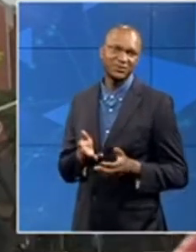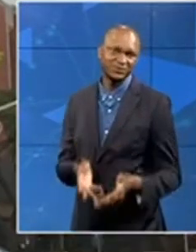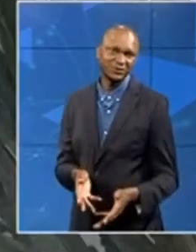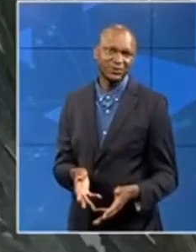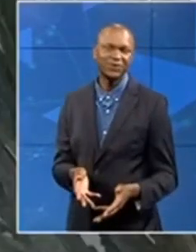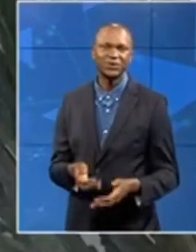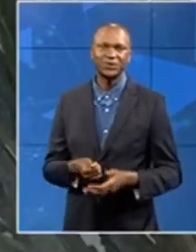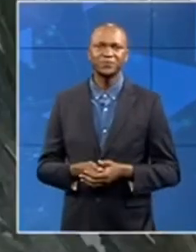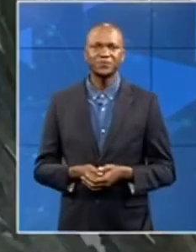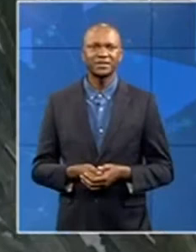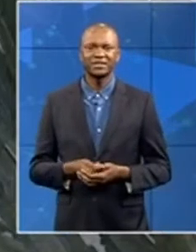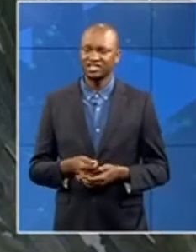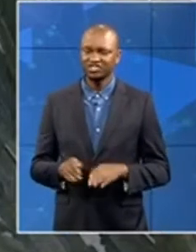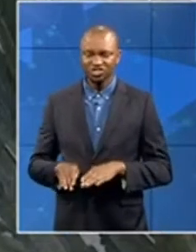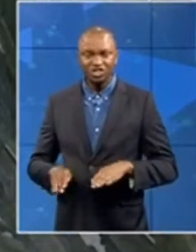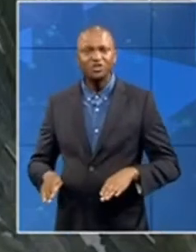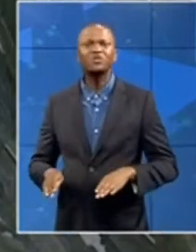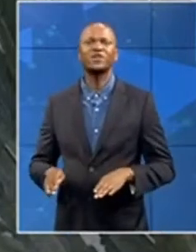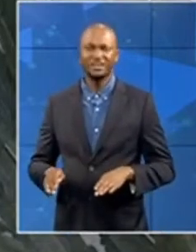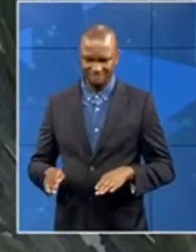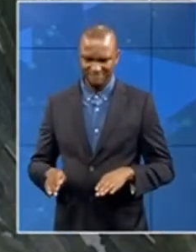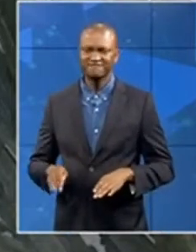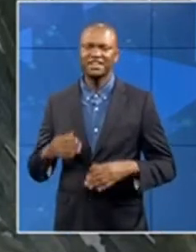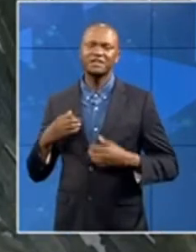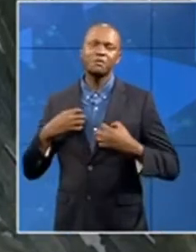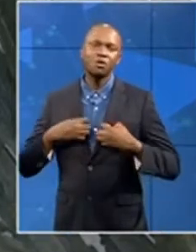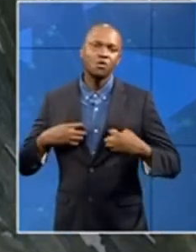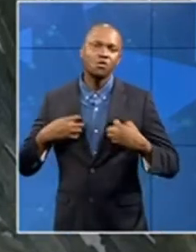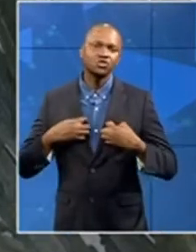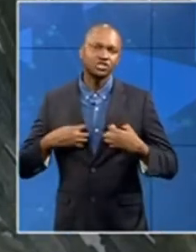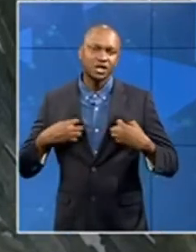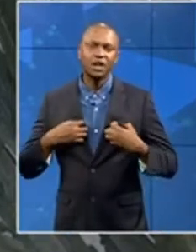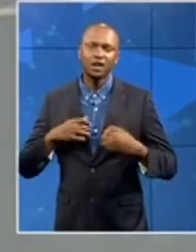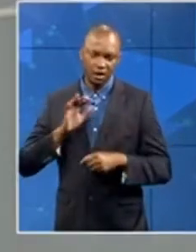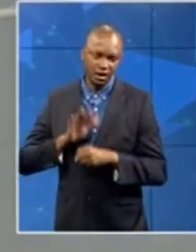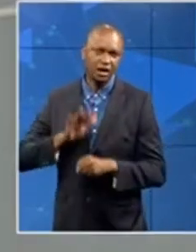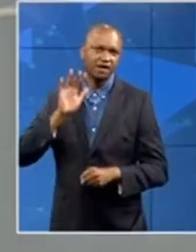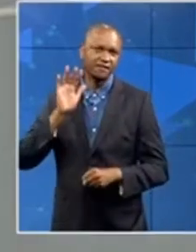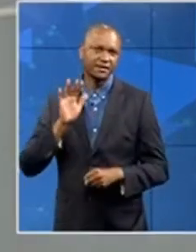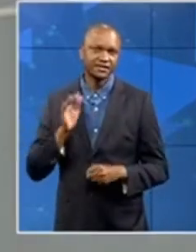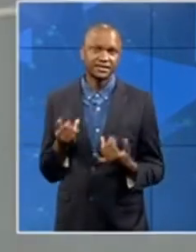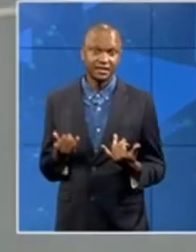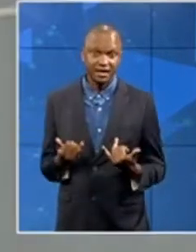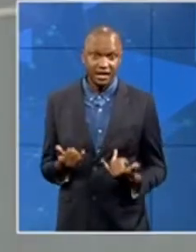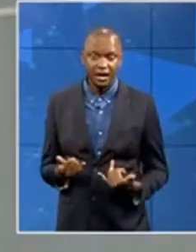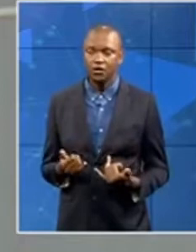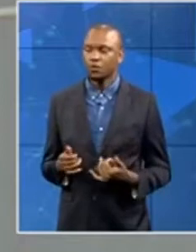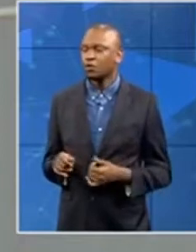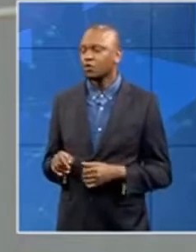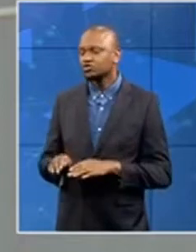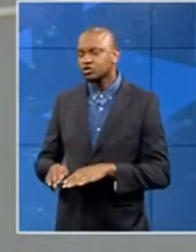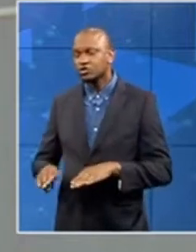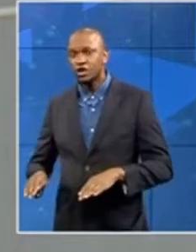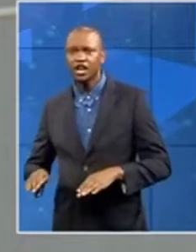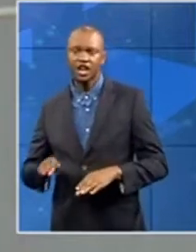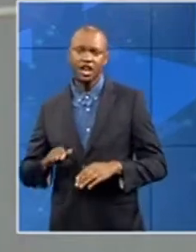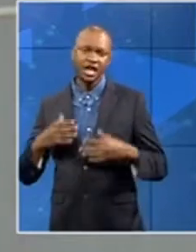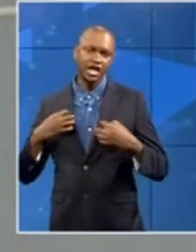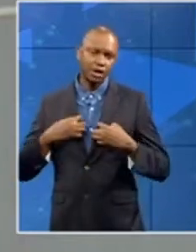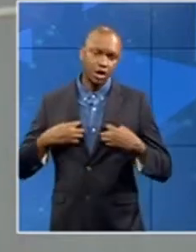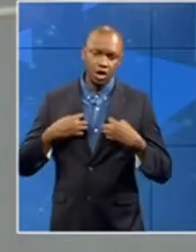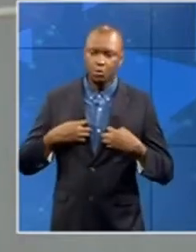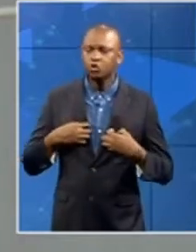engcondweni kubashiya balimele kakhulu nasemoyeni. Kanzi bona labo labahlukumetekile bagcina nabo sebahlukubeta